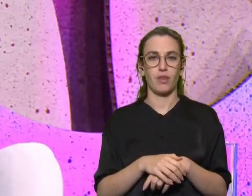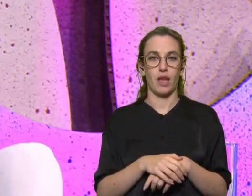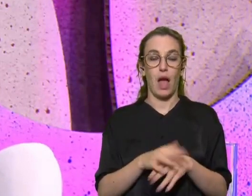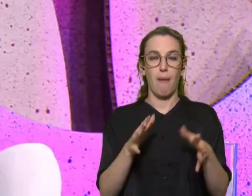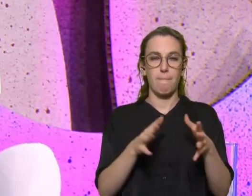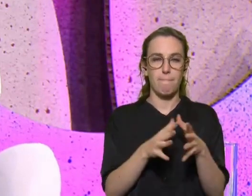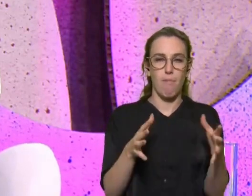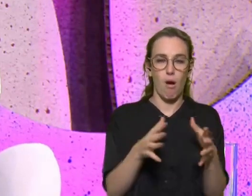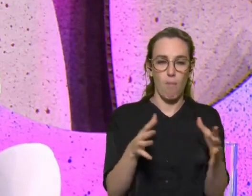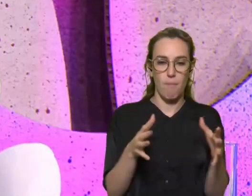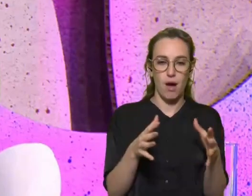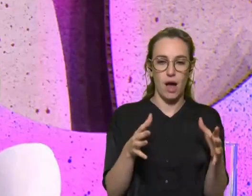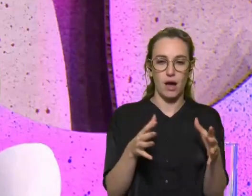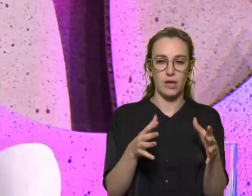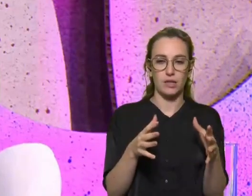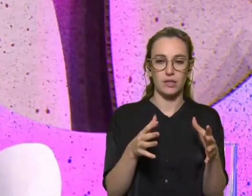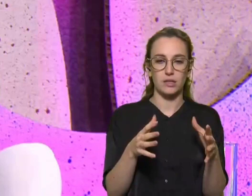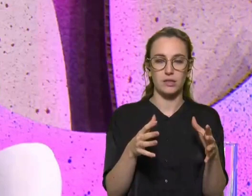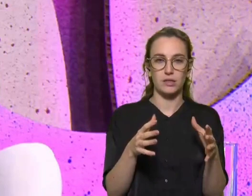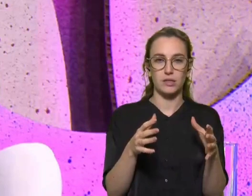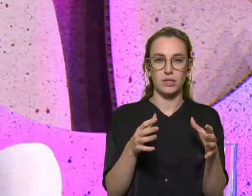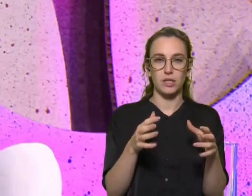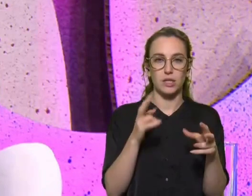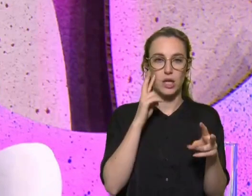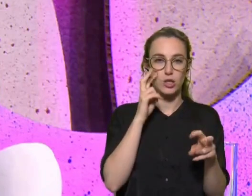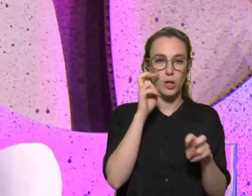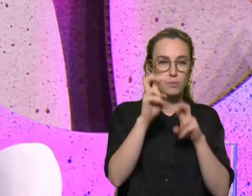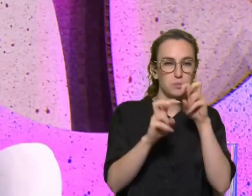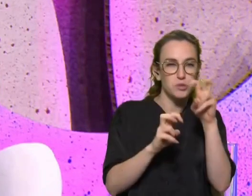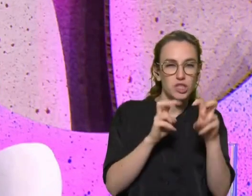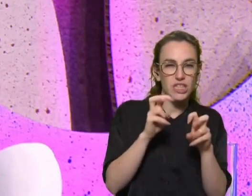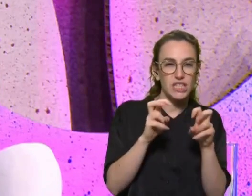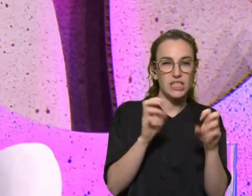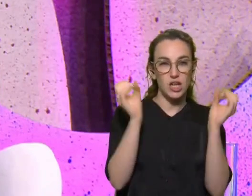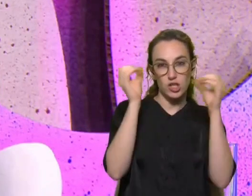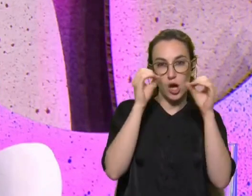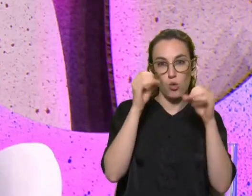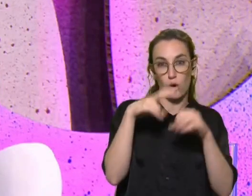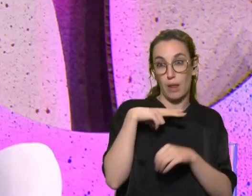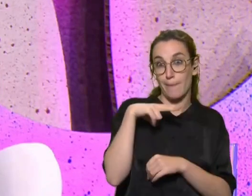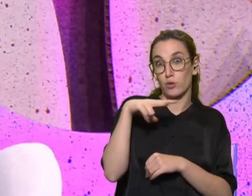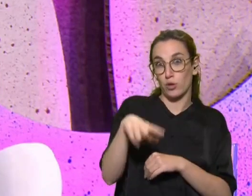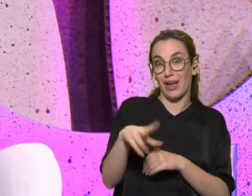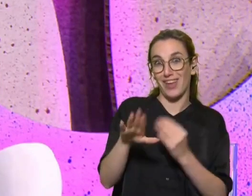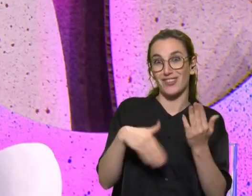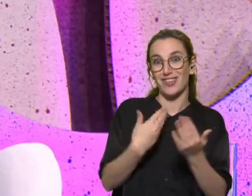Most of the consultations in Portugal, in Portuguese, in Google's,